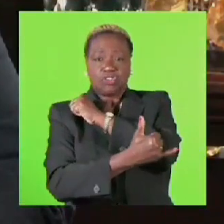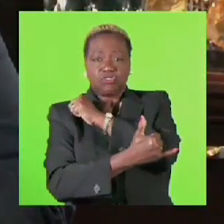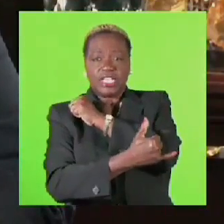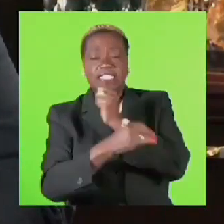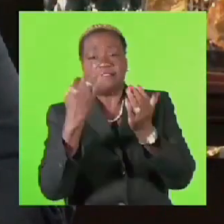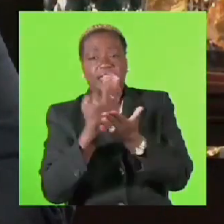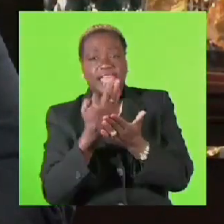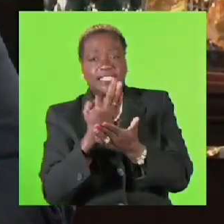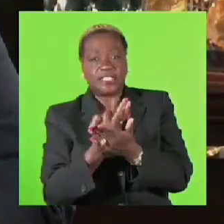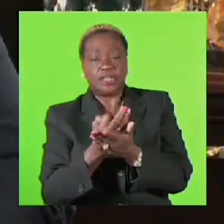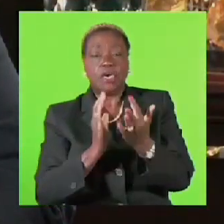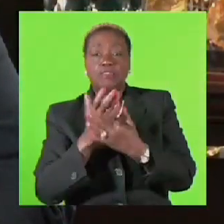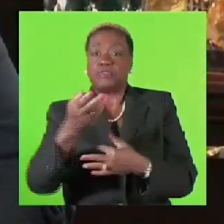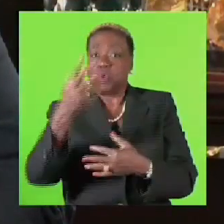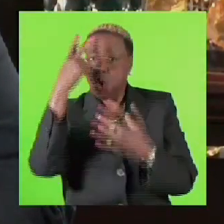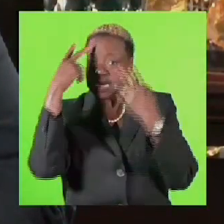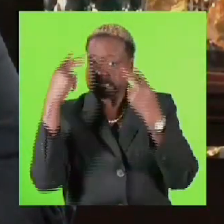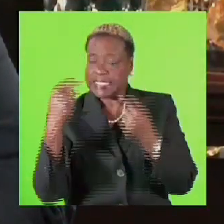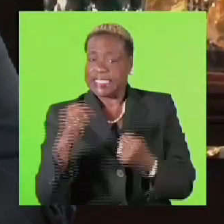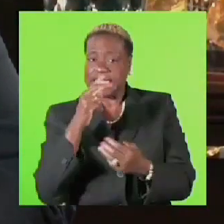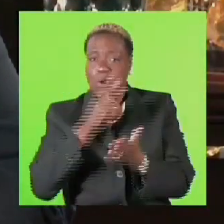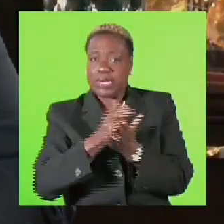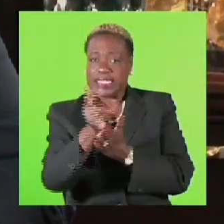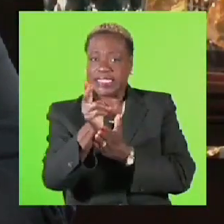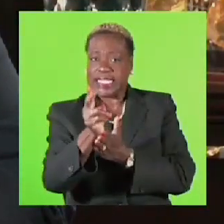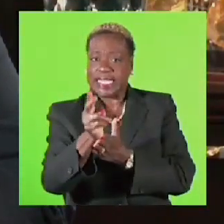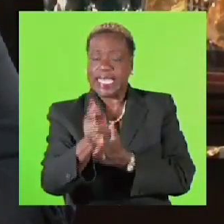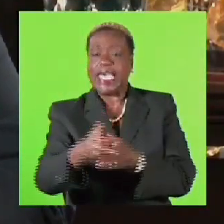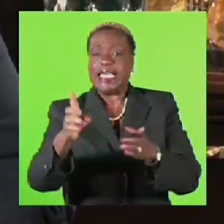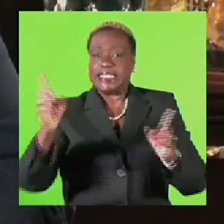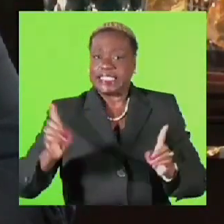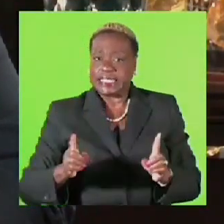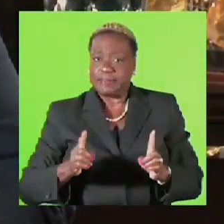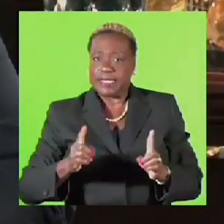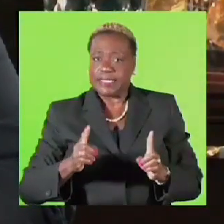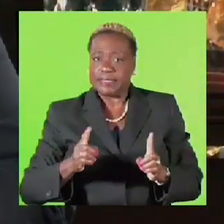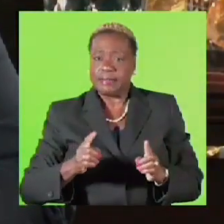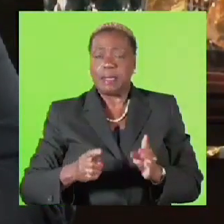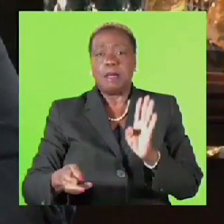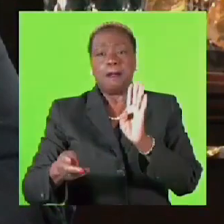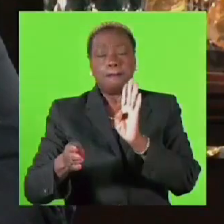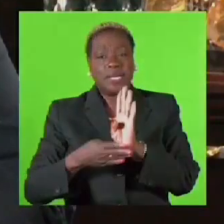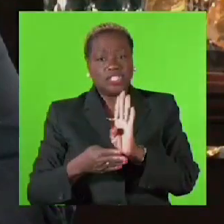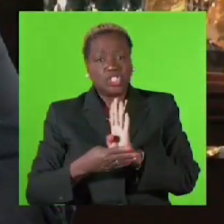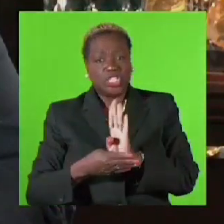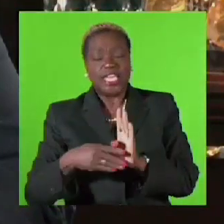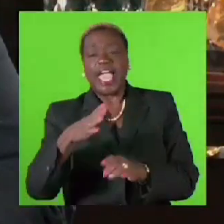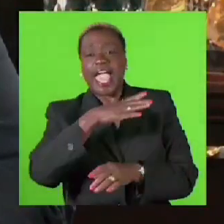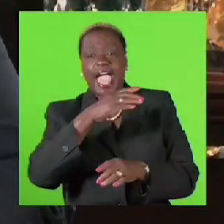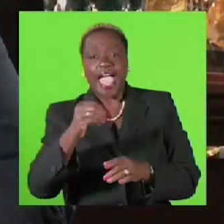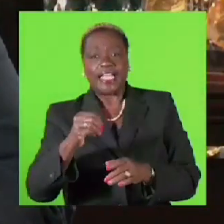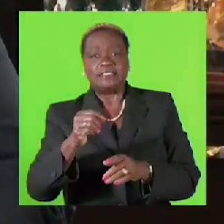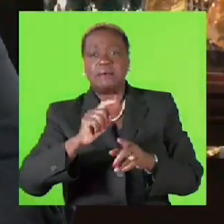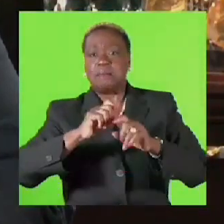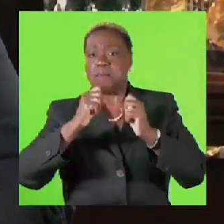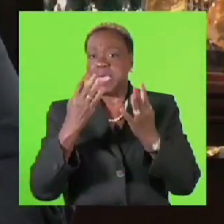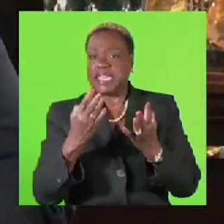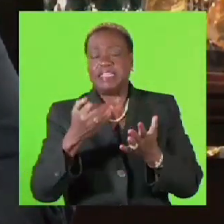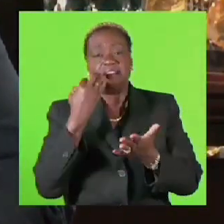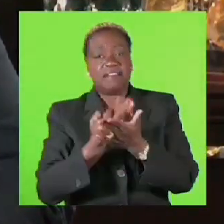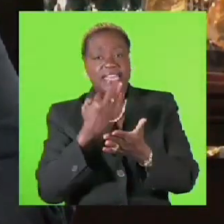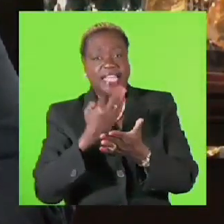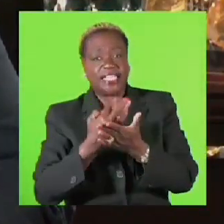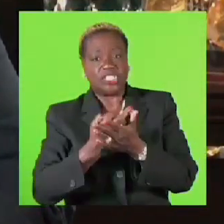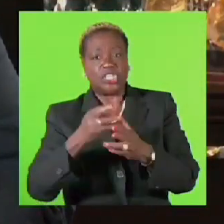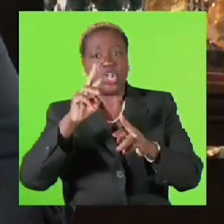finances through honesty, discipline, rational budgeting, and a variety of